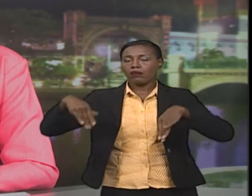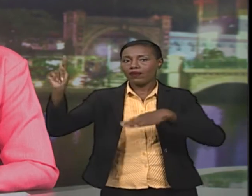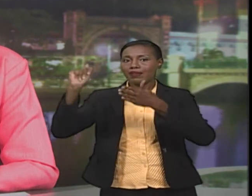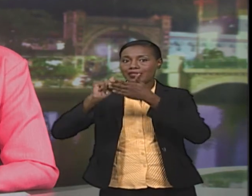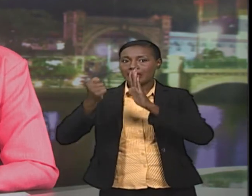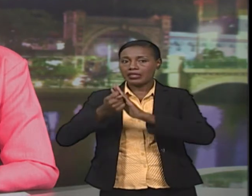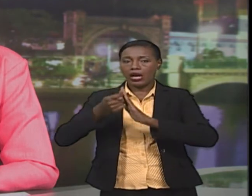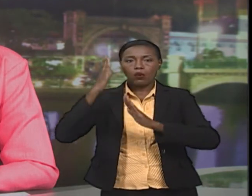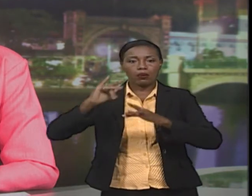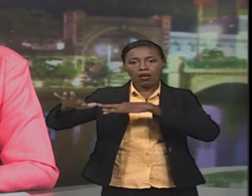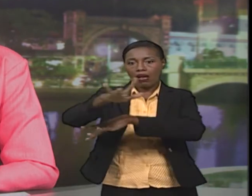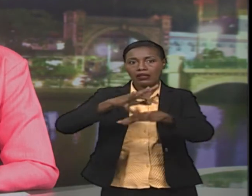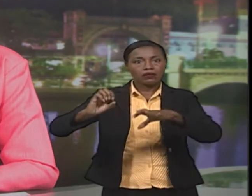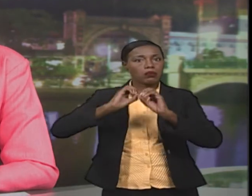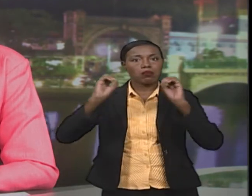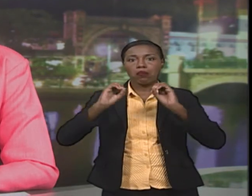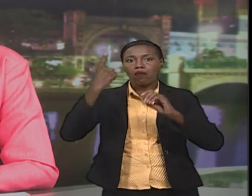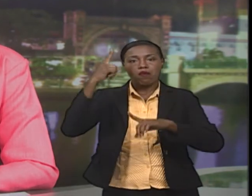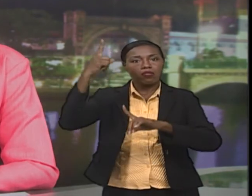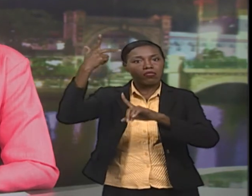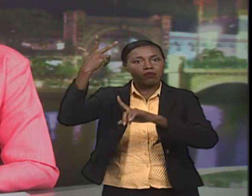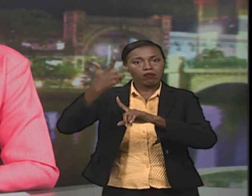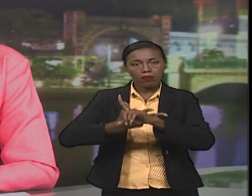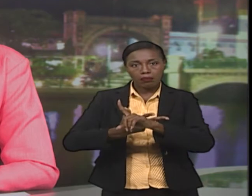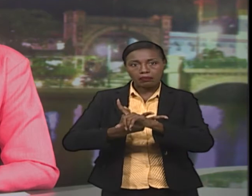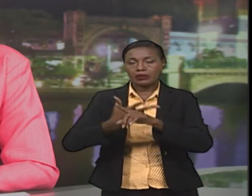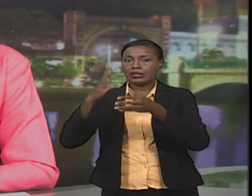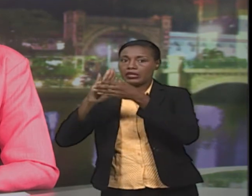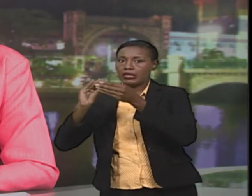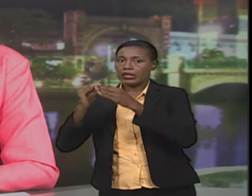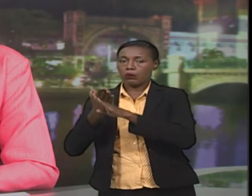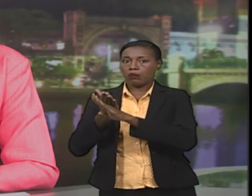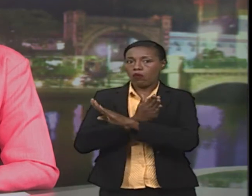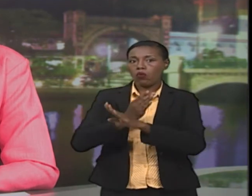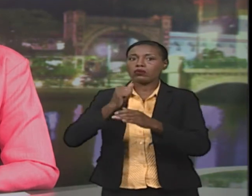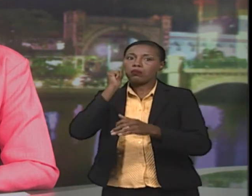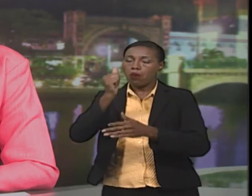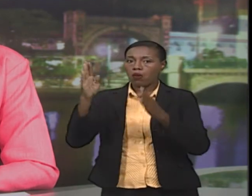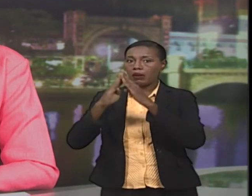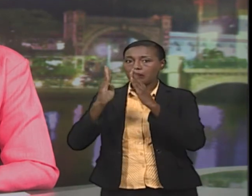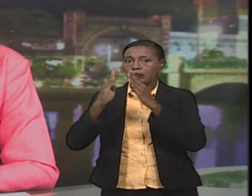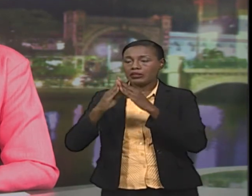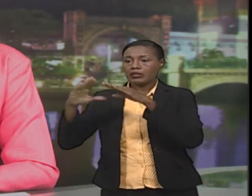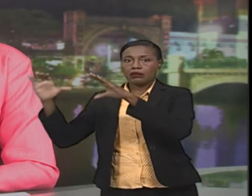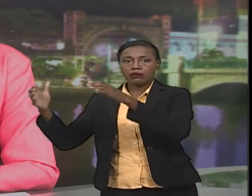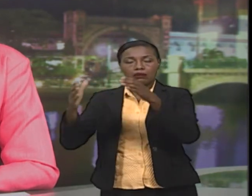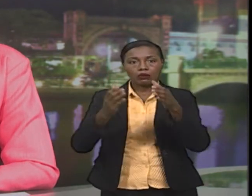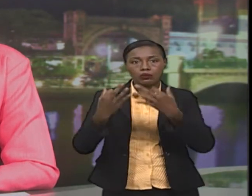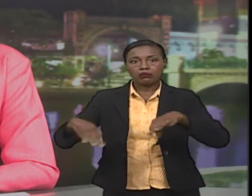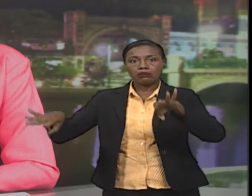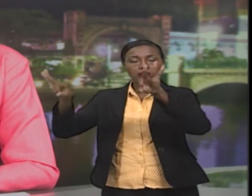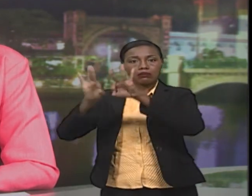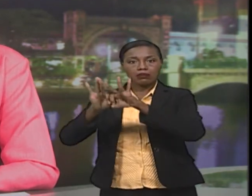be out of commission for at least the next 3 months. Word of this ahead of tomorrow's meeting between key stakeholders.